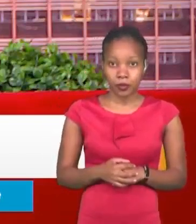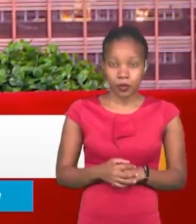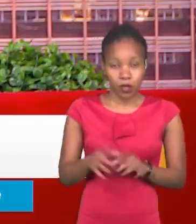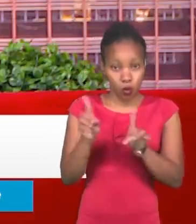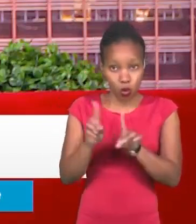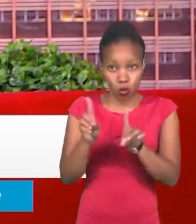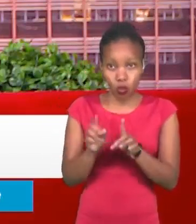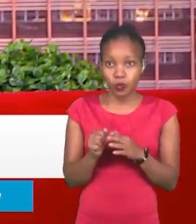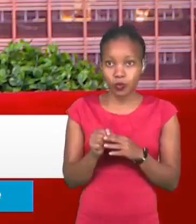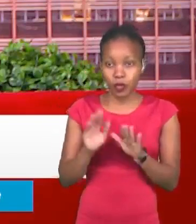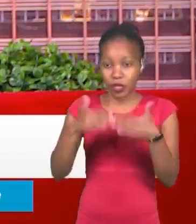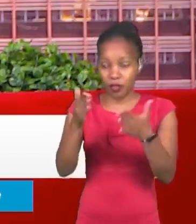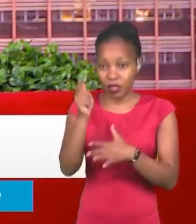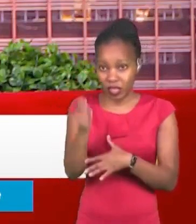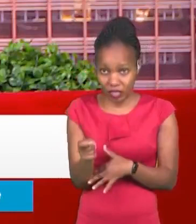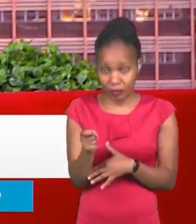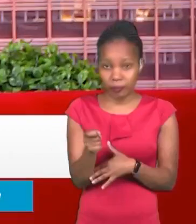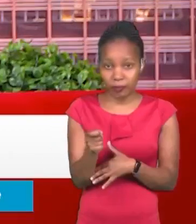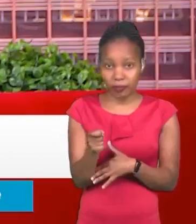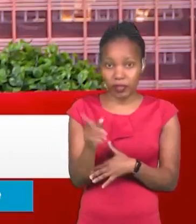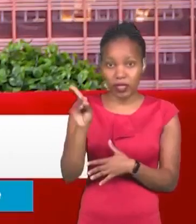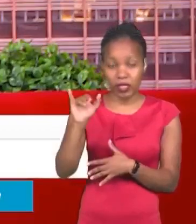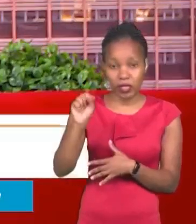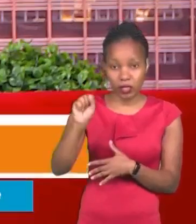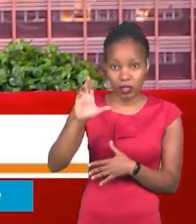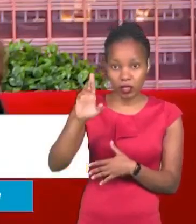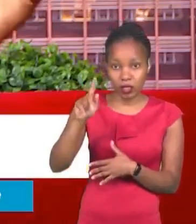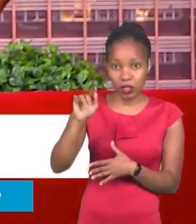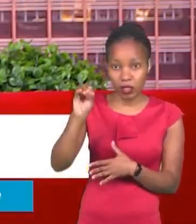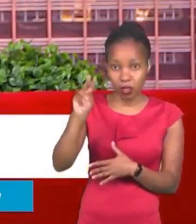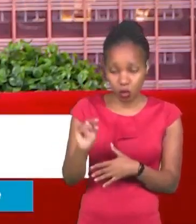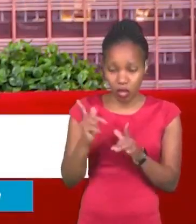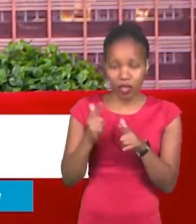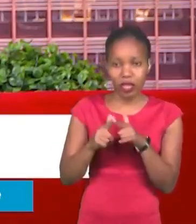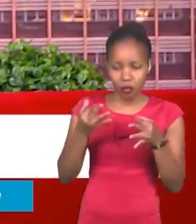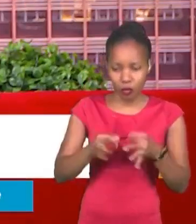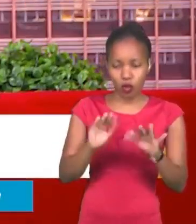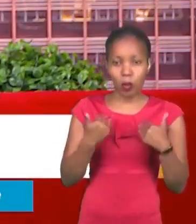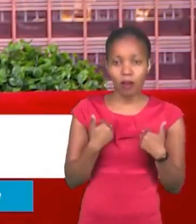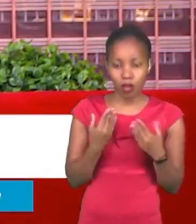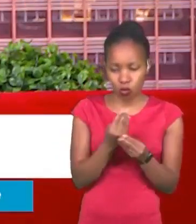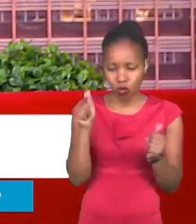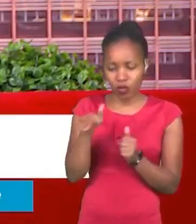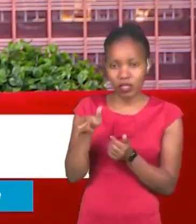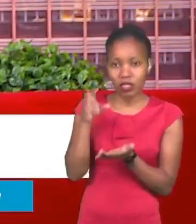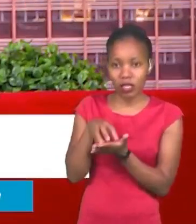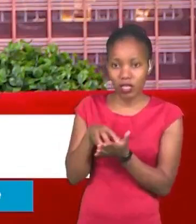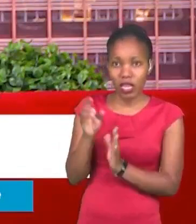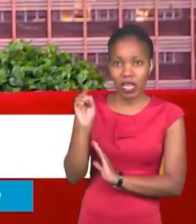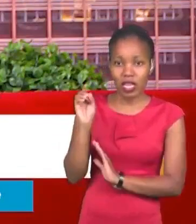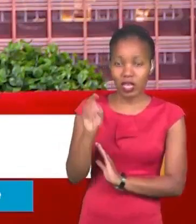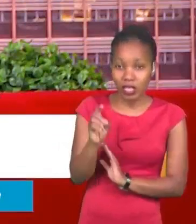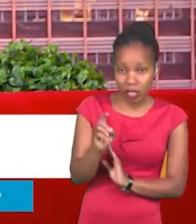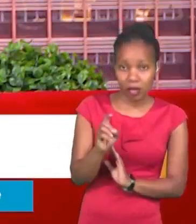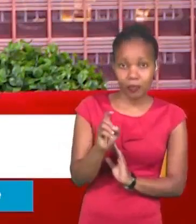Alternatively, could give judges discretion so that they have the freedom to deal with this case on a need-to-need basis.